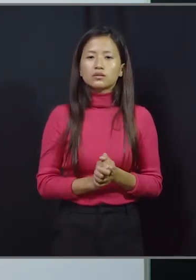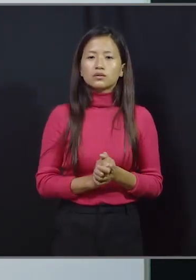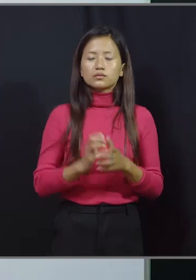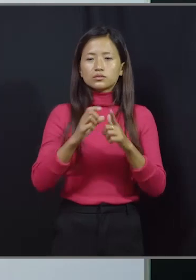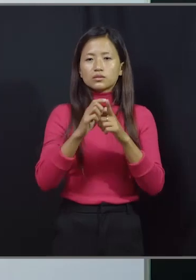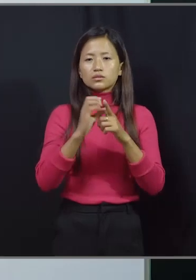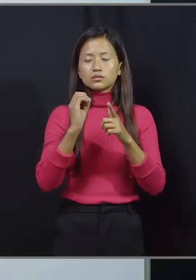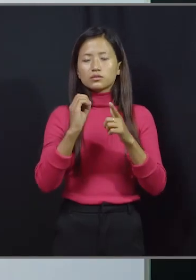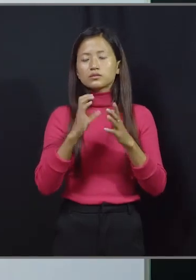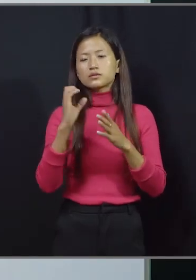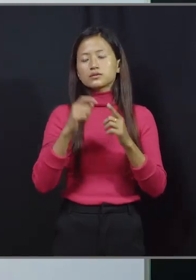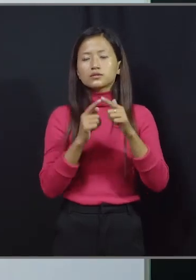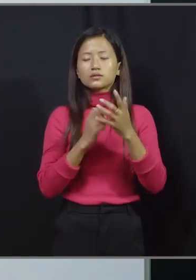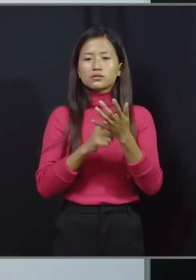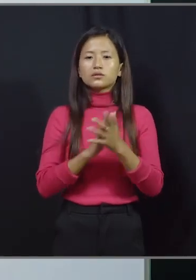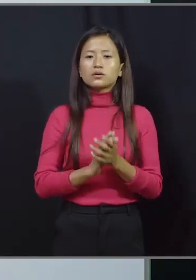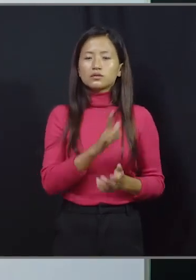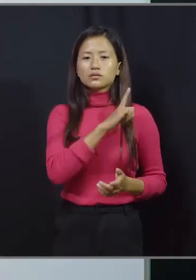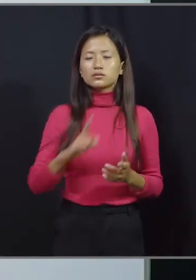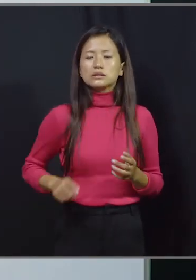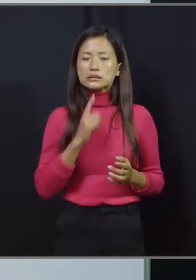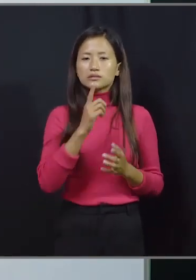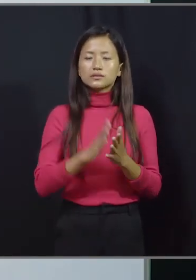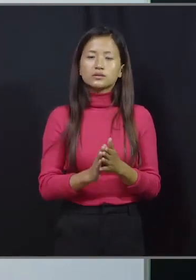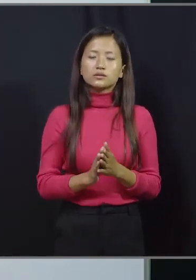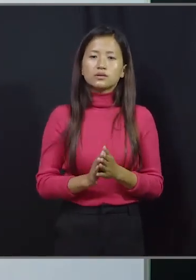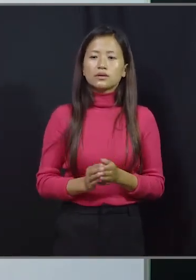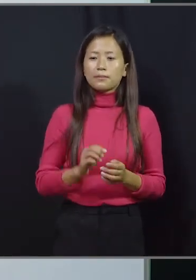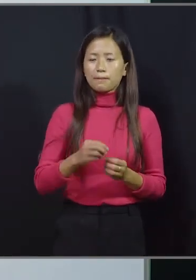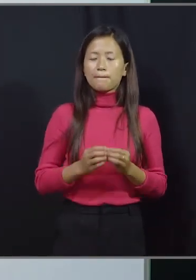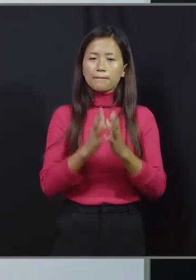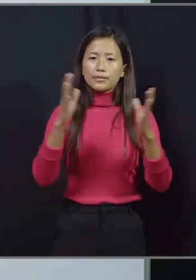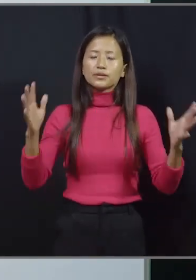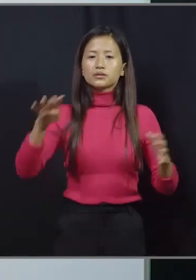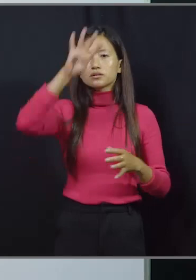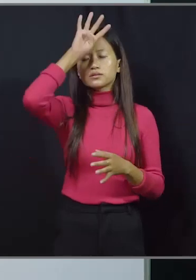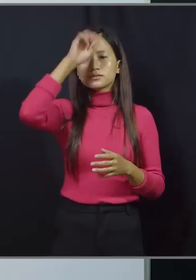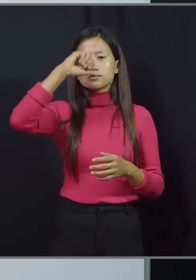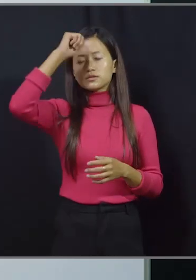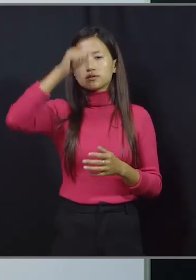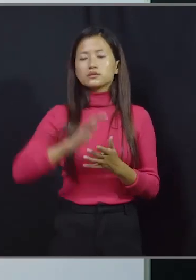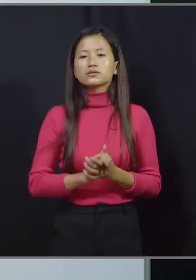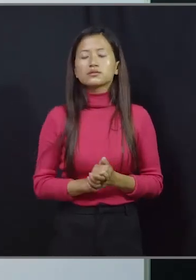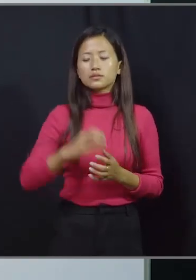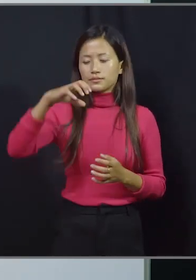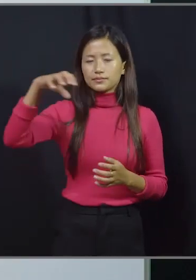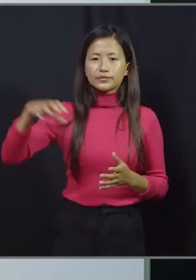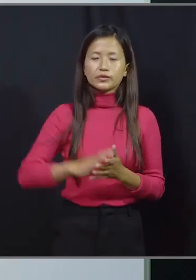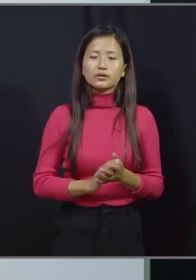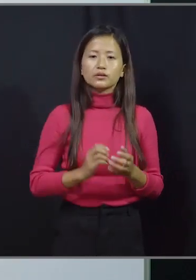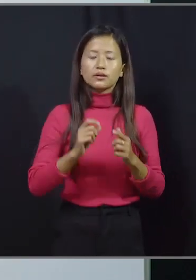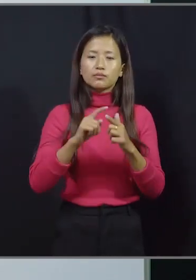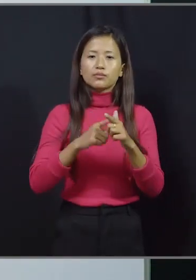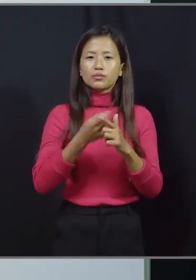doctrine of lapse policy introduced by Lord Dalhousie, many kingdoms of India like Jhansi, Nagpur, Punjab,